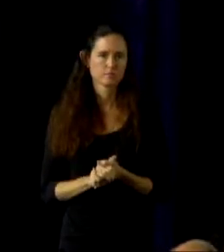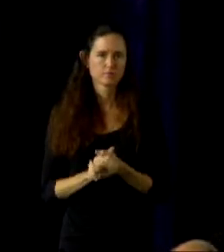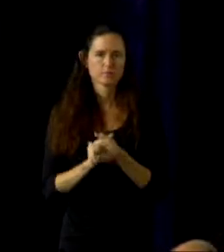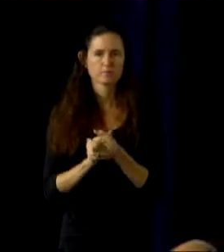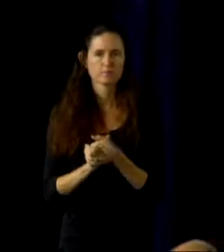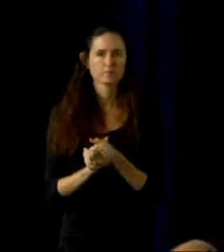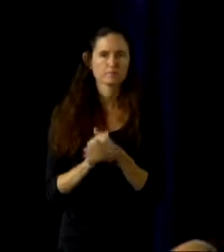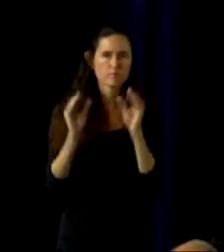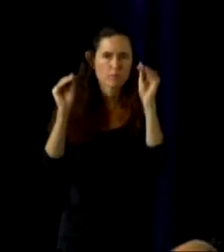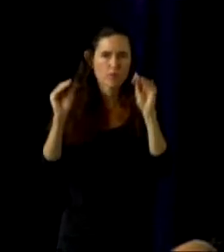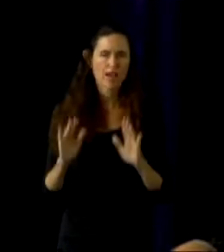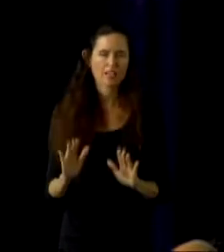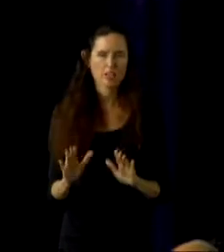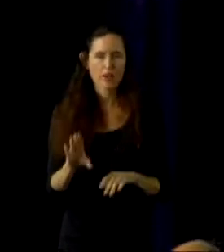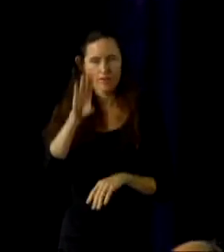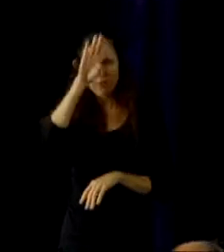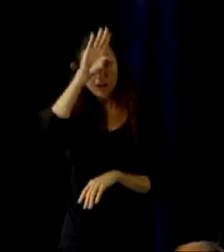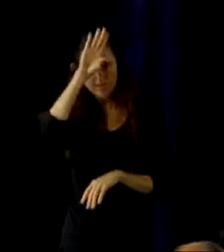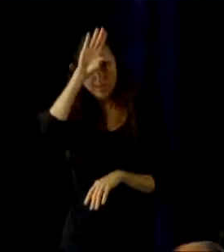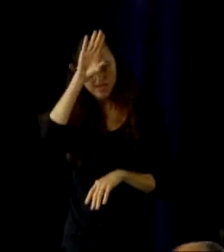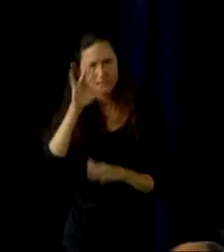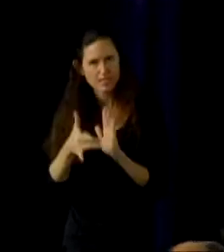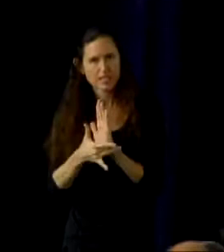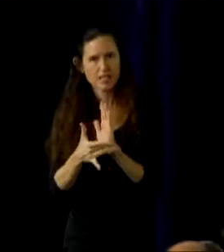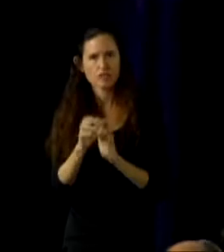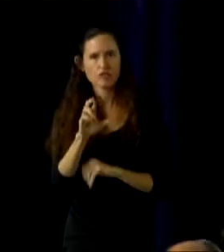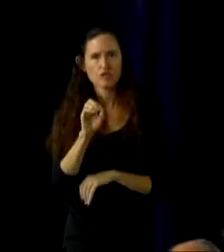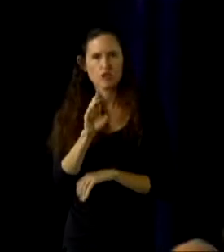Professor of Fire Science Technology, Robert Massicott.